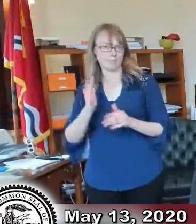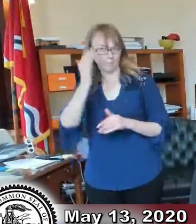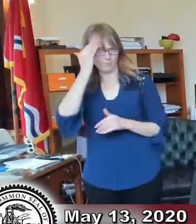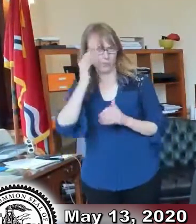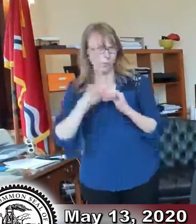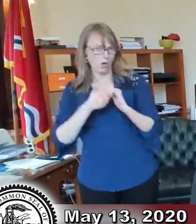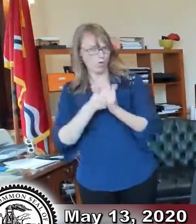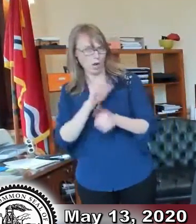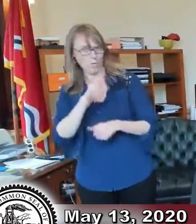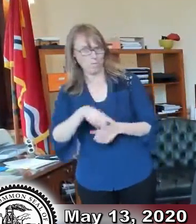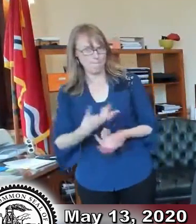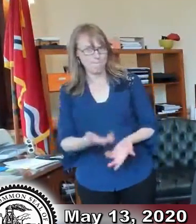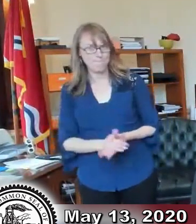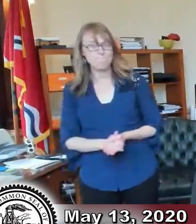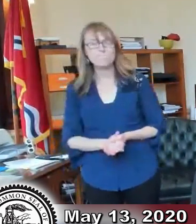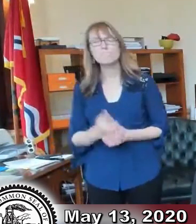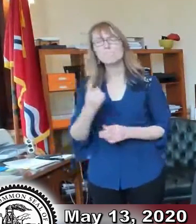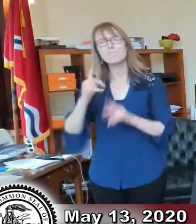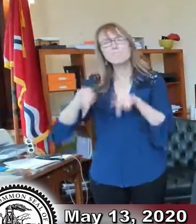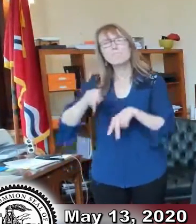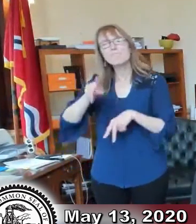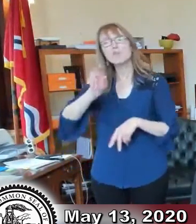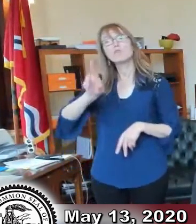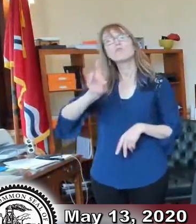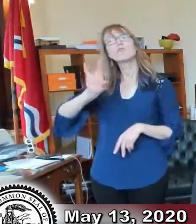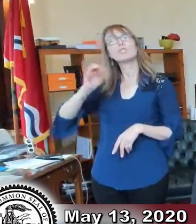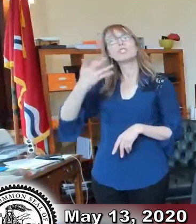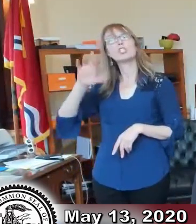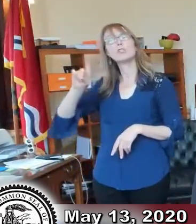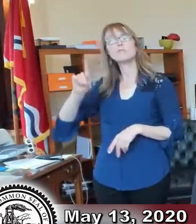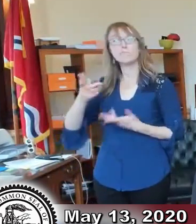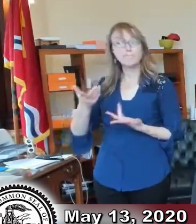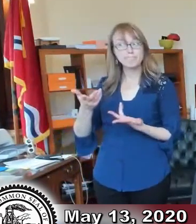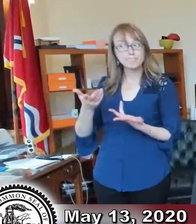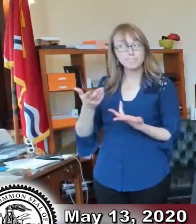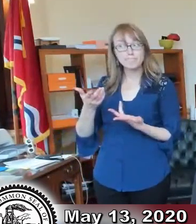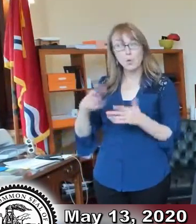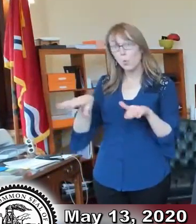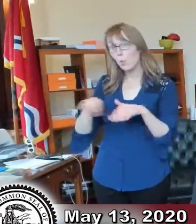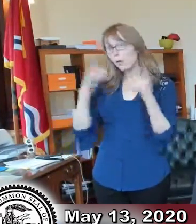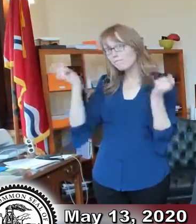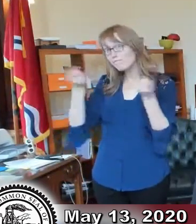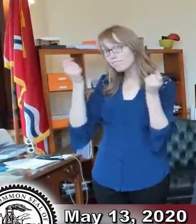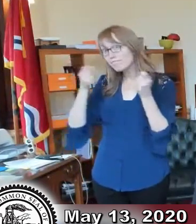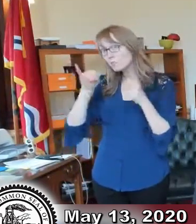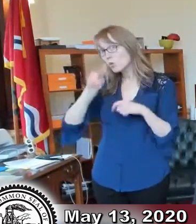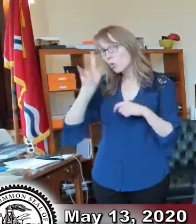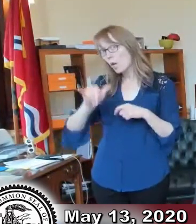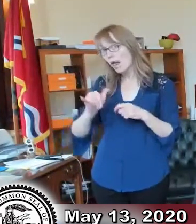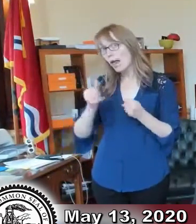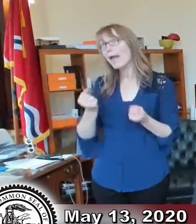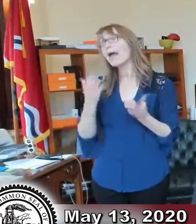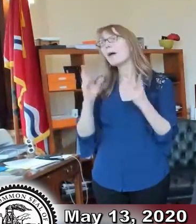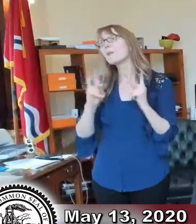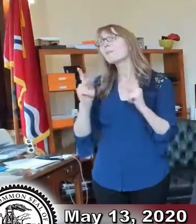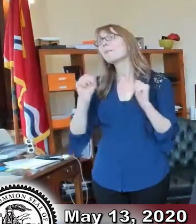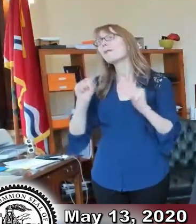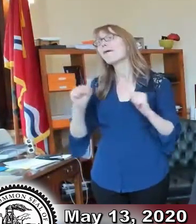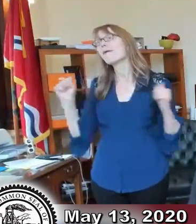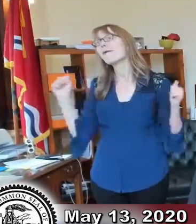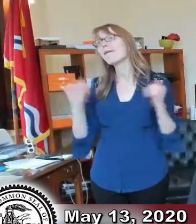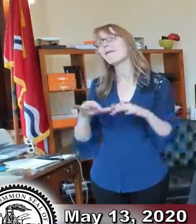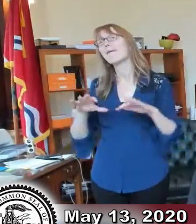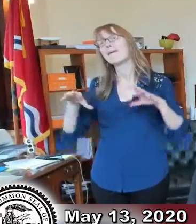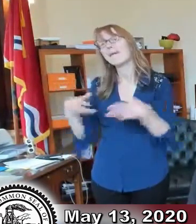Richard, any idea where we will be on numbers that can attend wedding receptions in July at our downtown